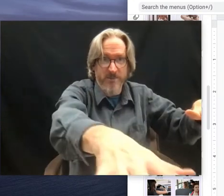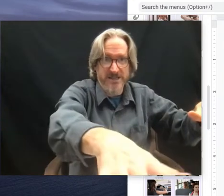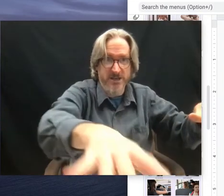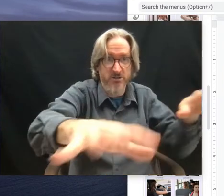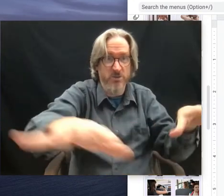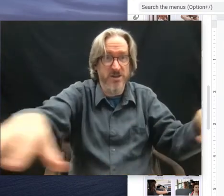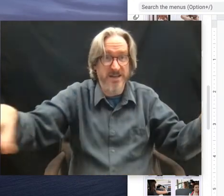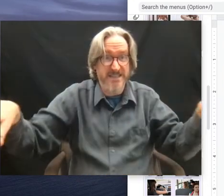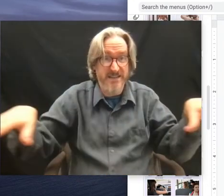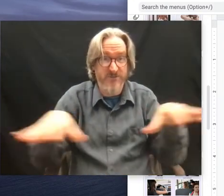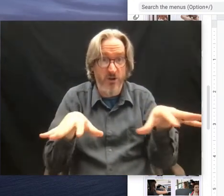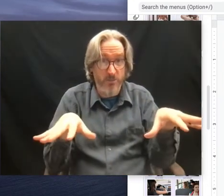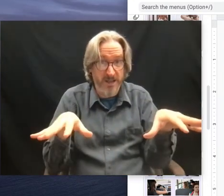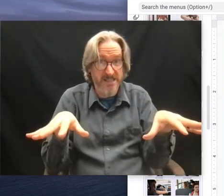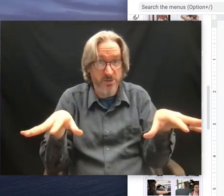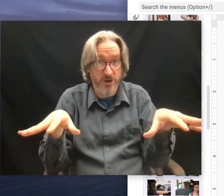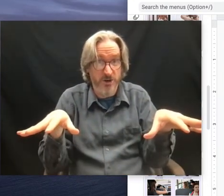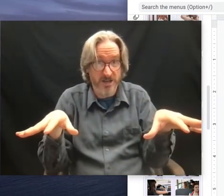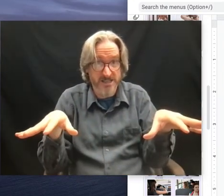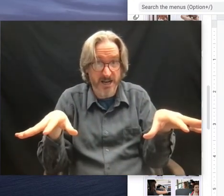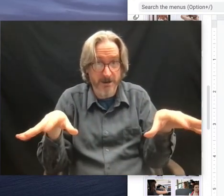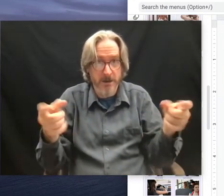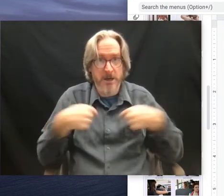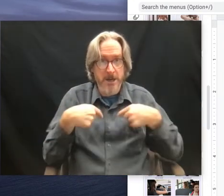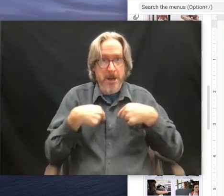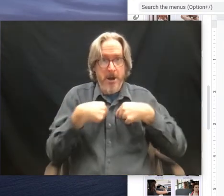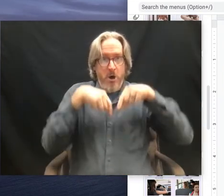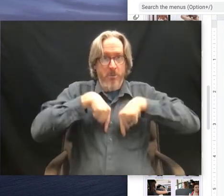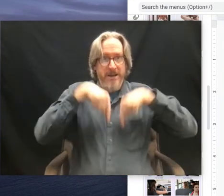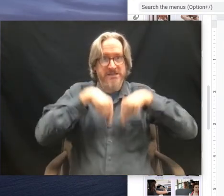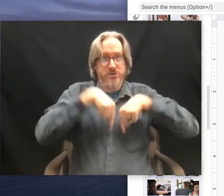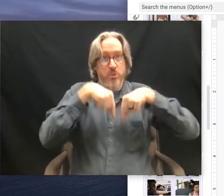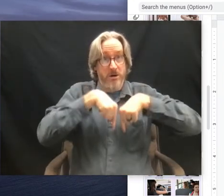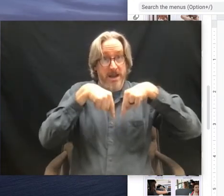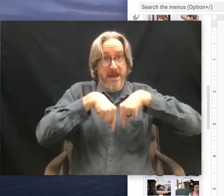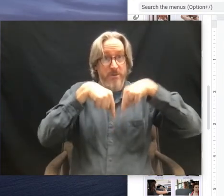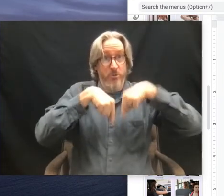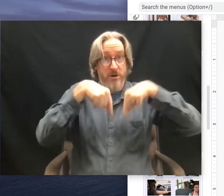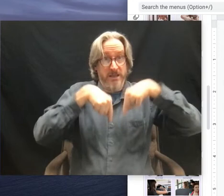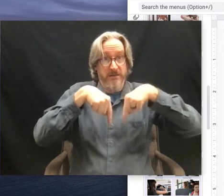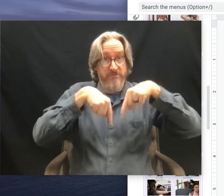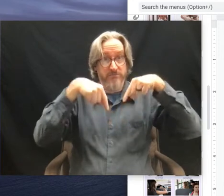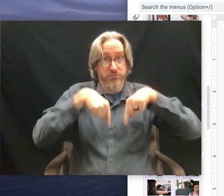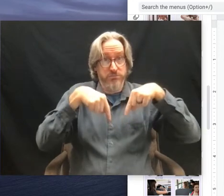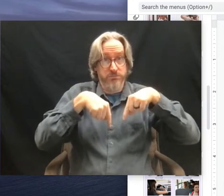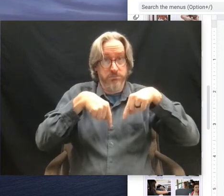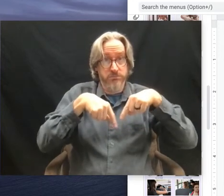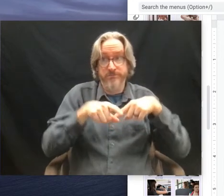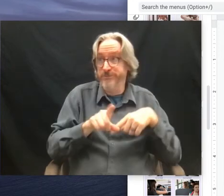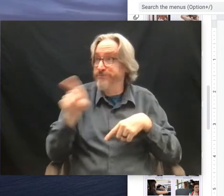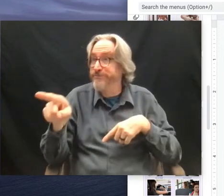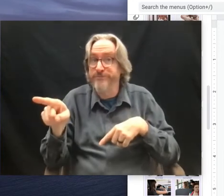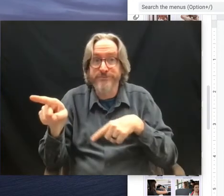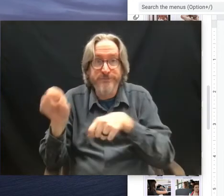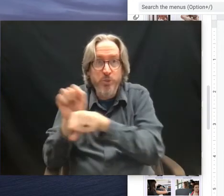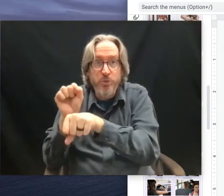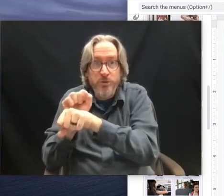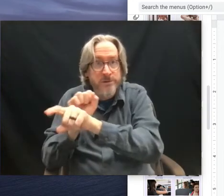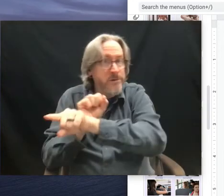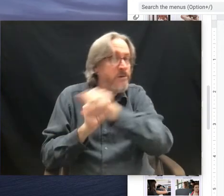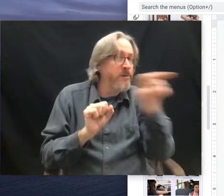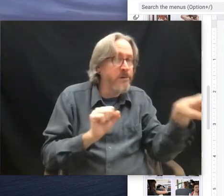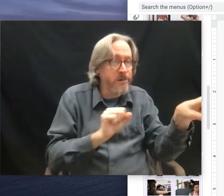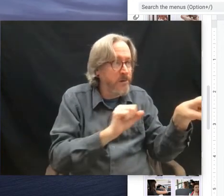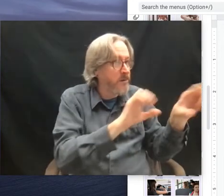here, and one base here. Those are the default places where you're going to sign. Home base is where I am and where I live.